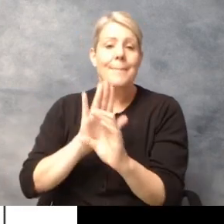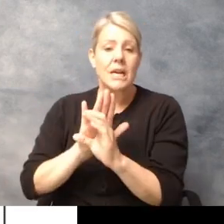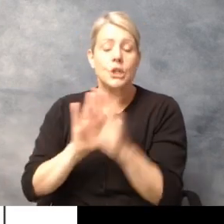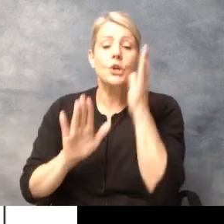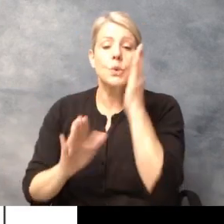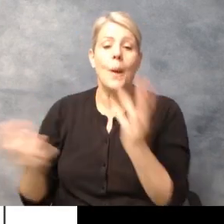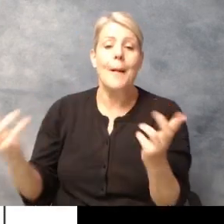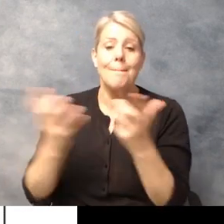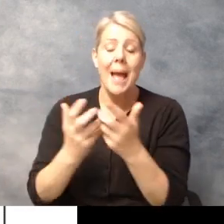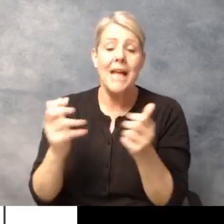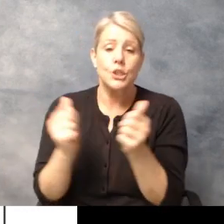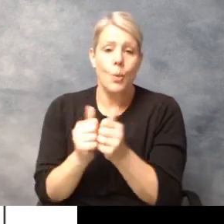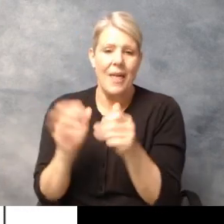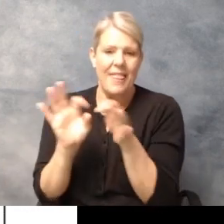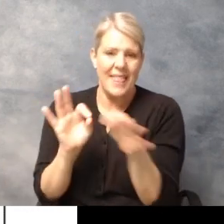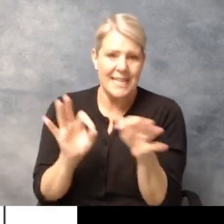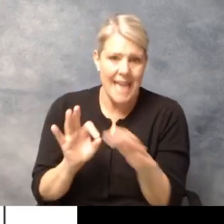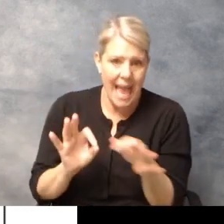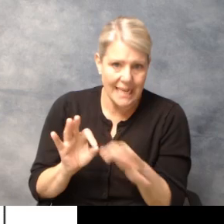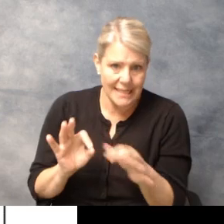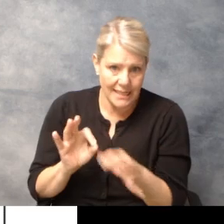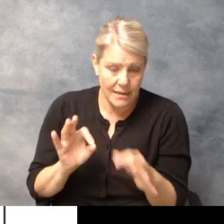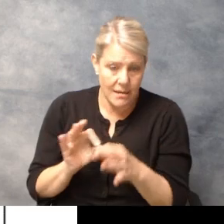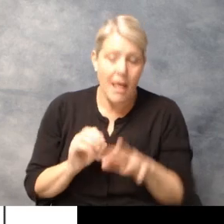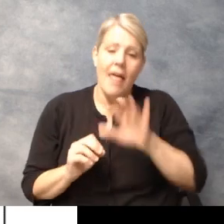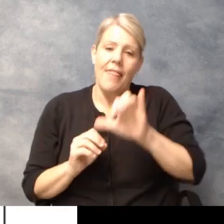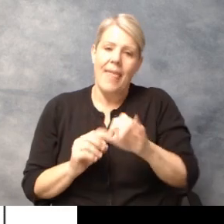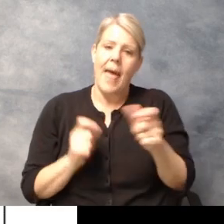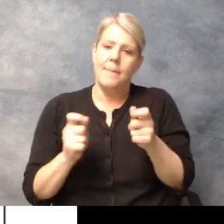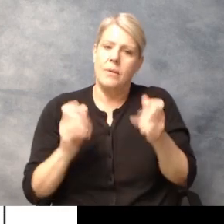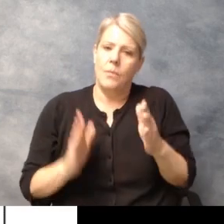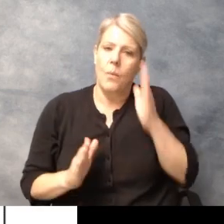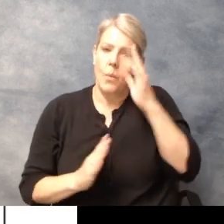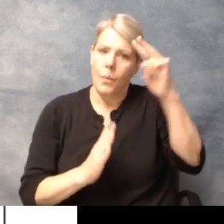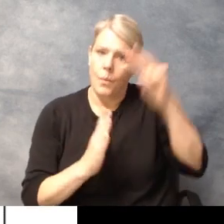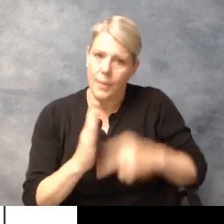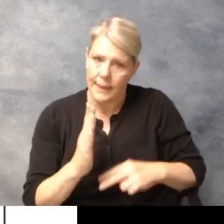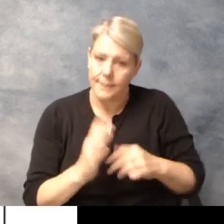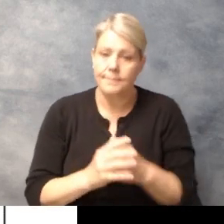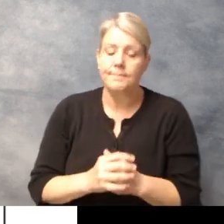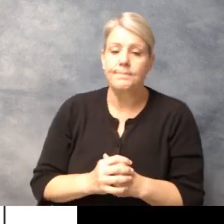would correspond with the text administrator would read.